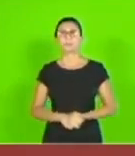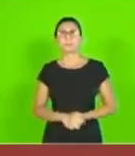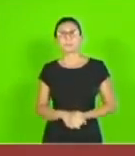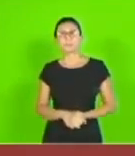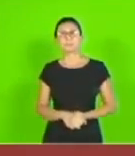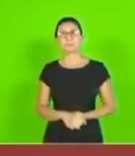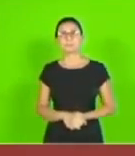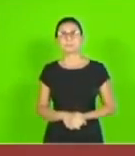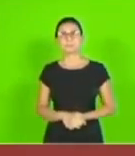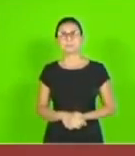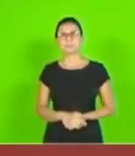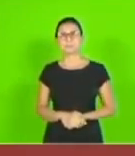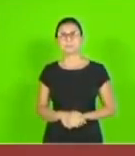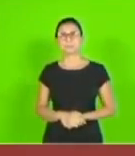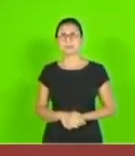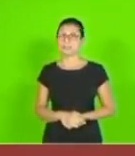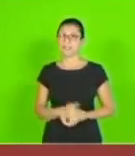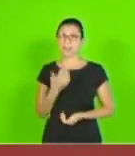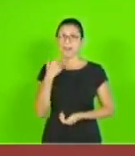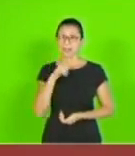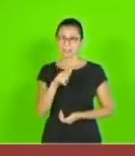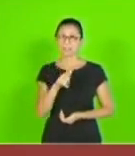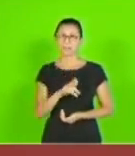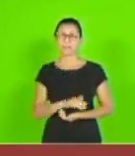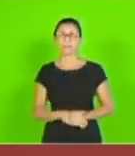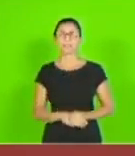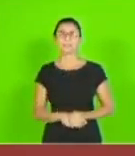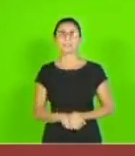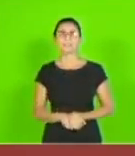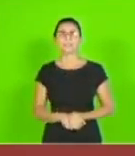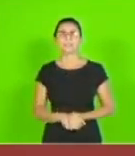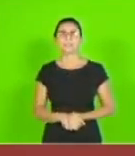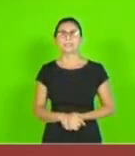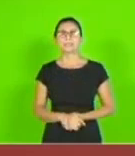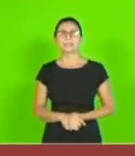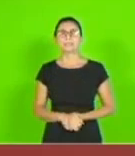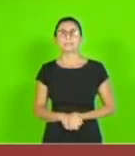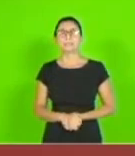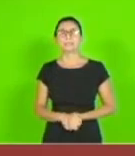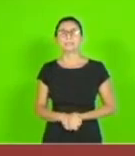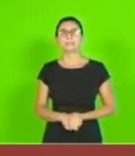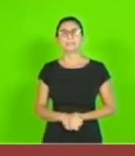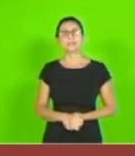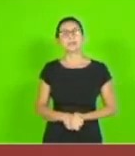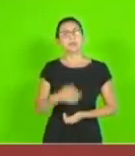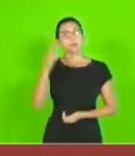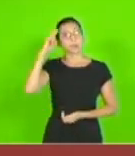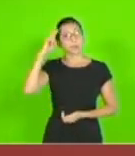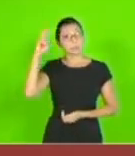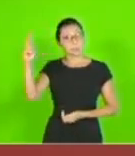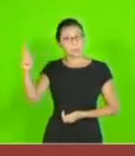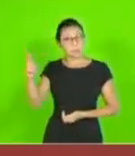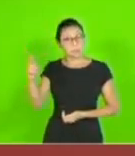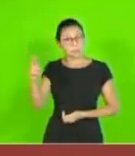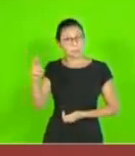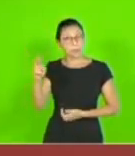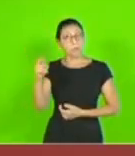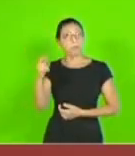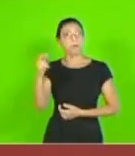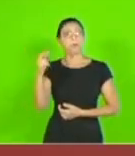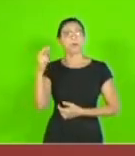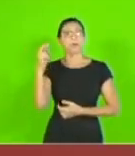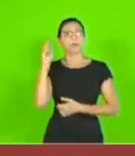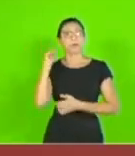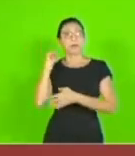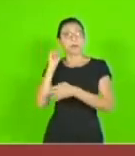But we can't now just want to not study and not put in the work. We still have to put in the work.